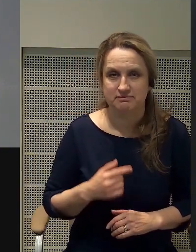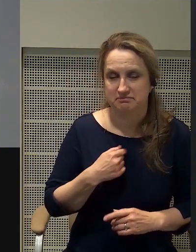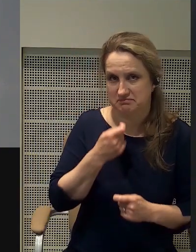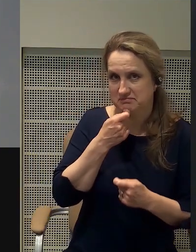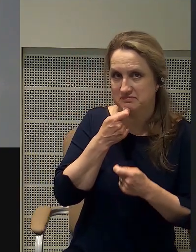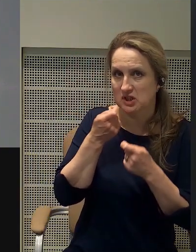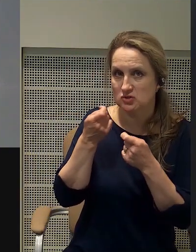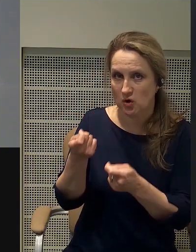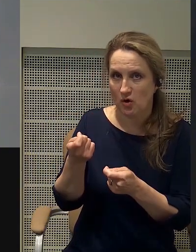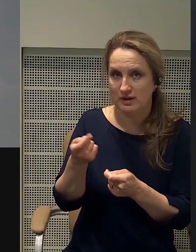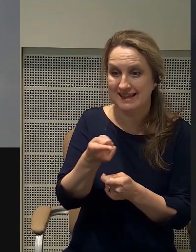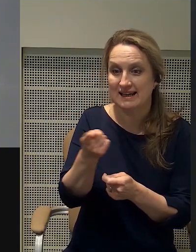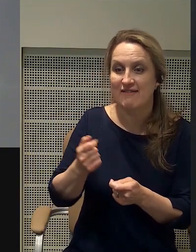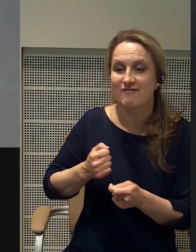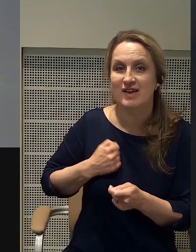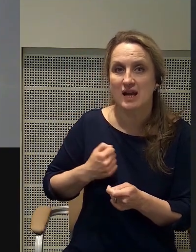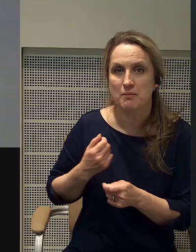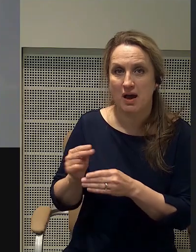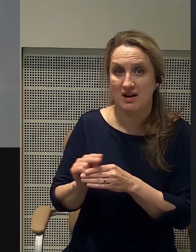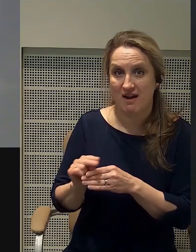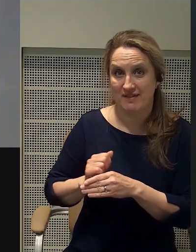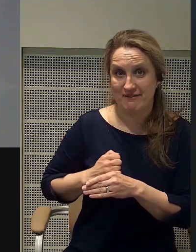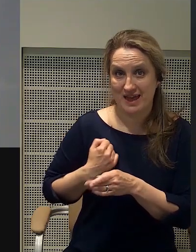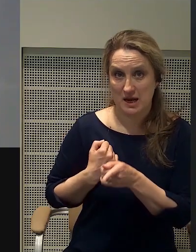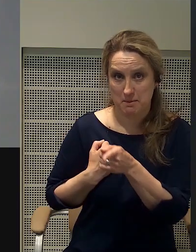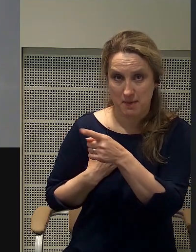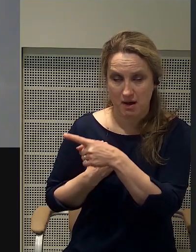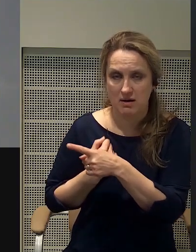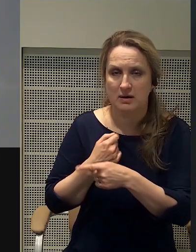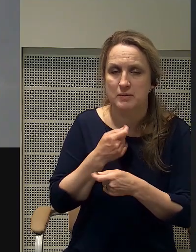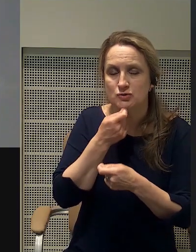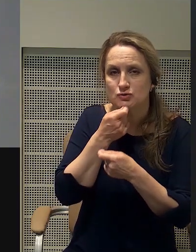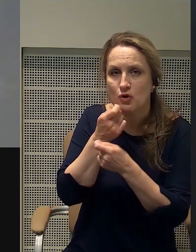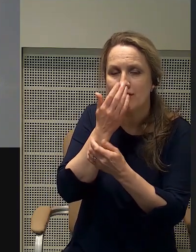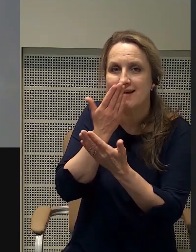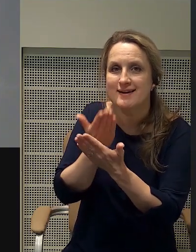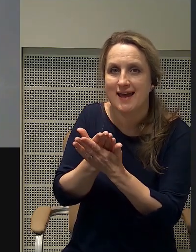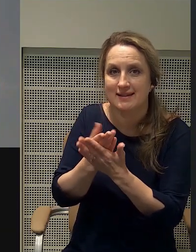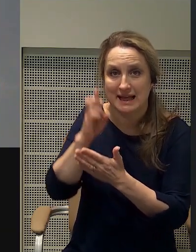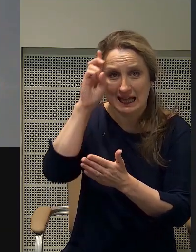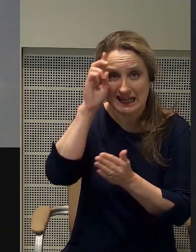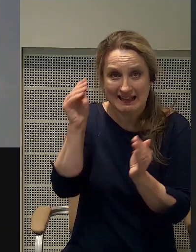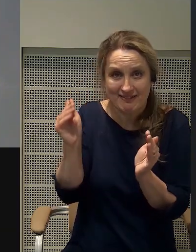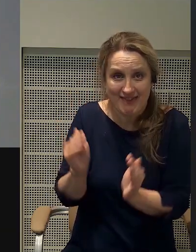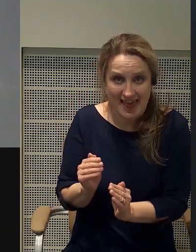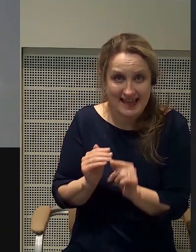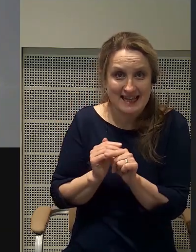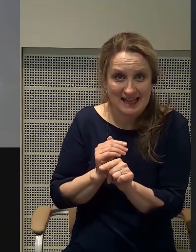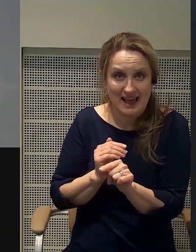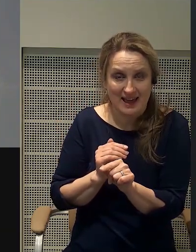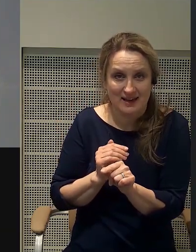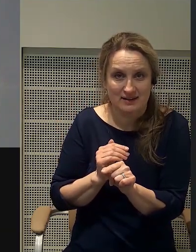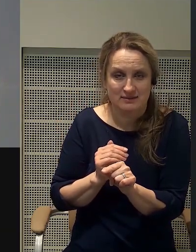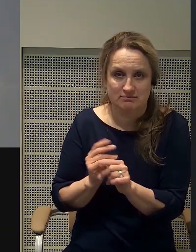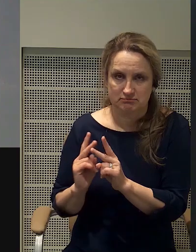different stakeholders in countries like Estonia are united, no matter the number of patients that we want to treat.